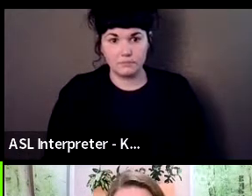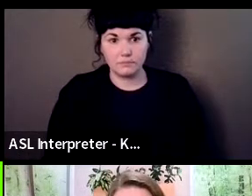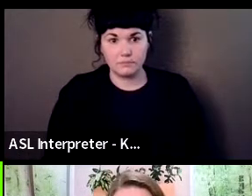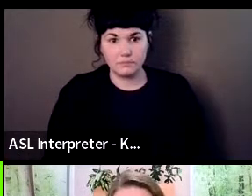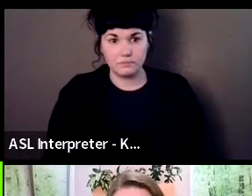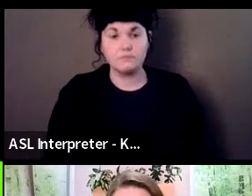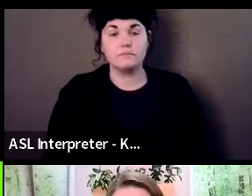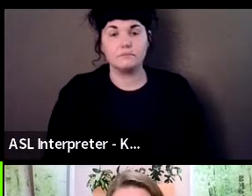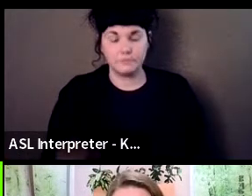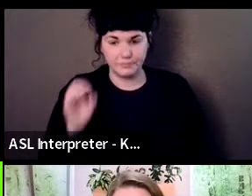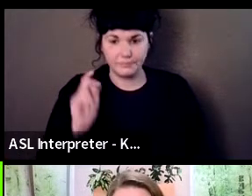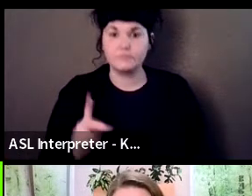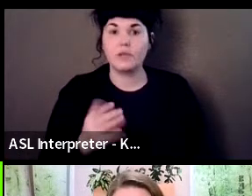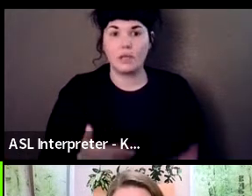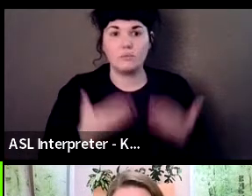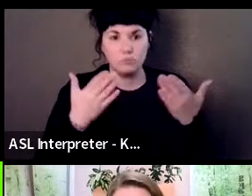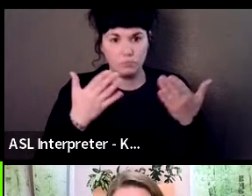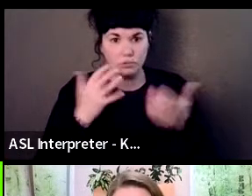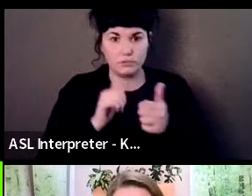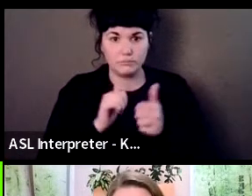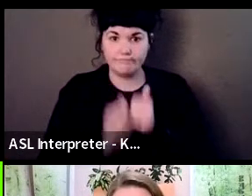Ayes have it unanimously. Motion carries.